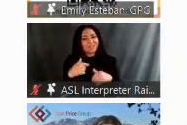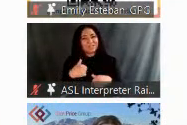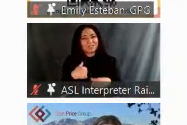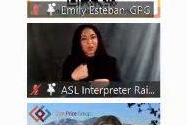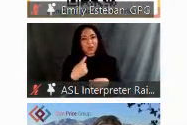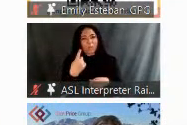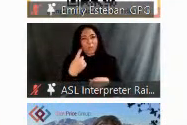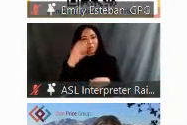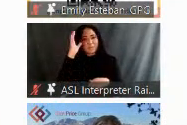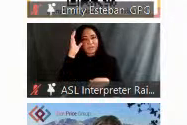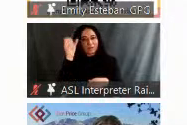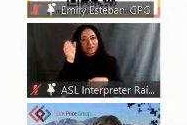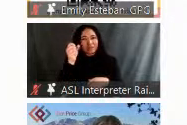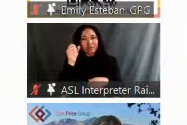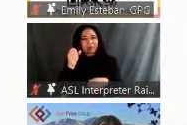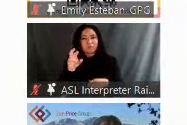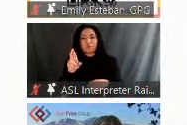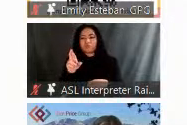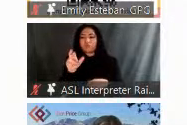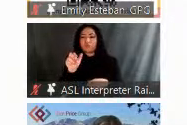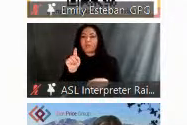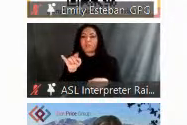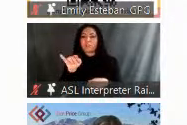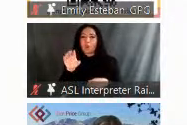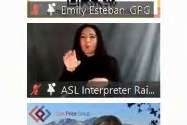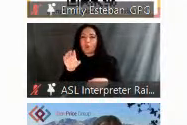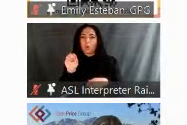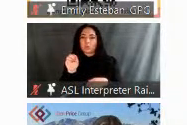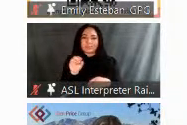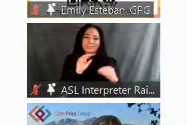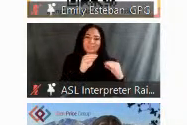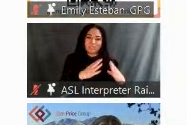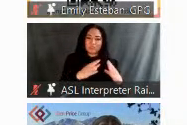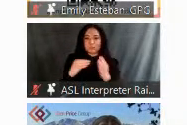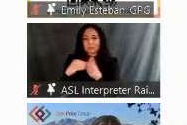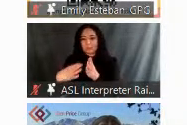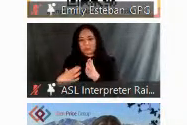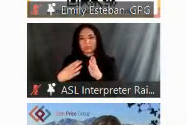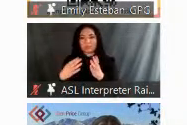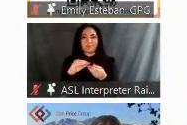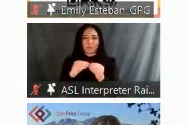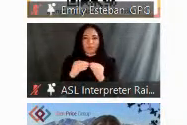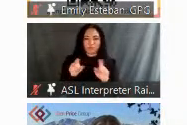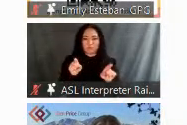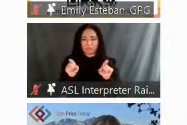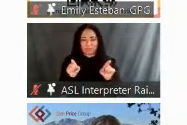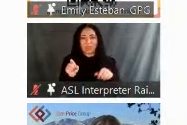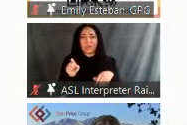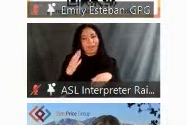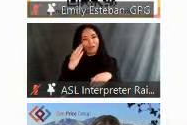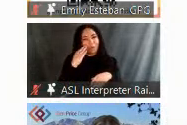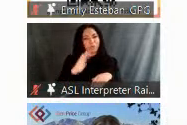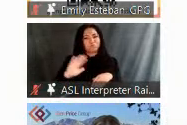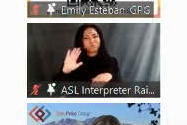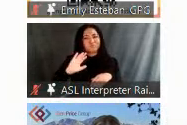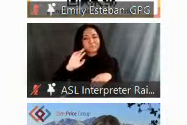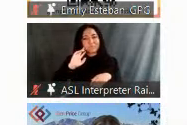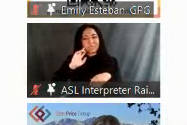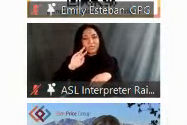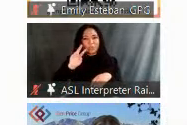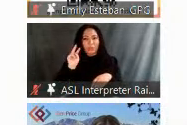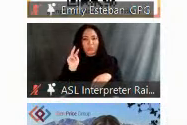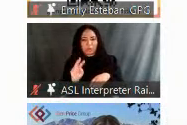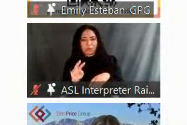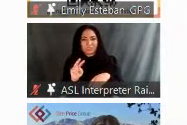the concept of ratios. And I know that we're used to looking at things in terms of